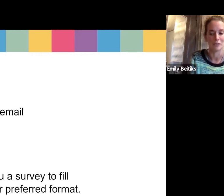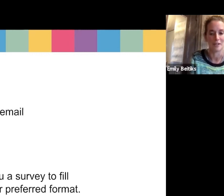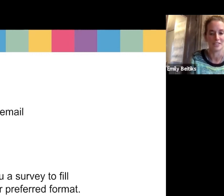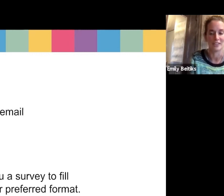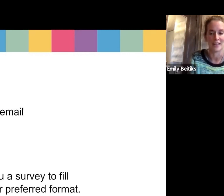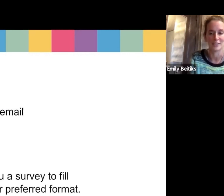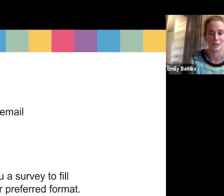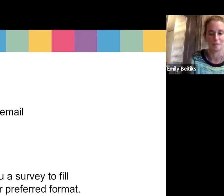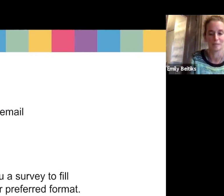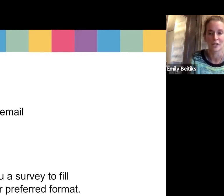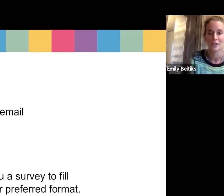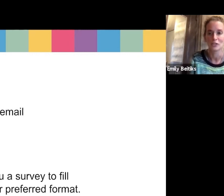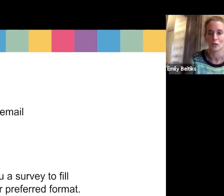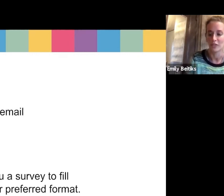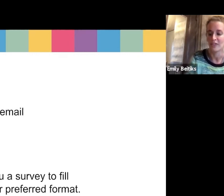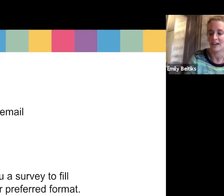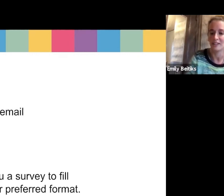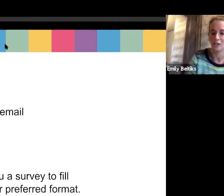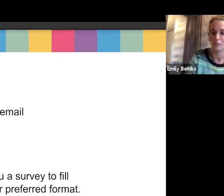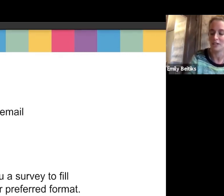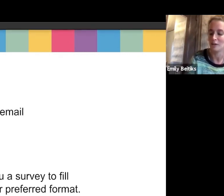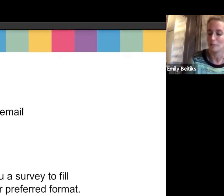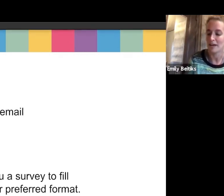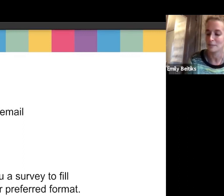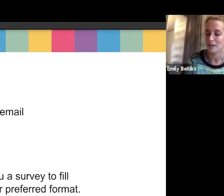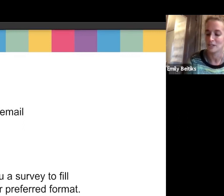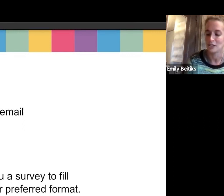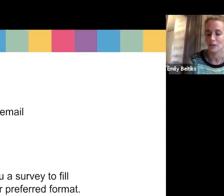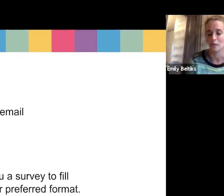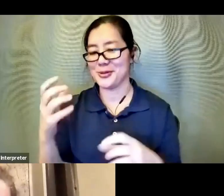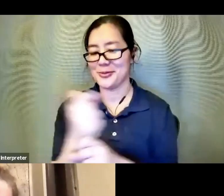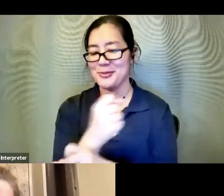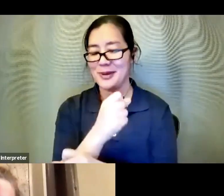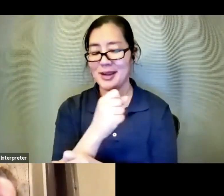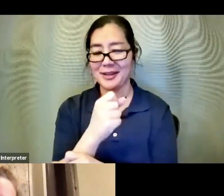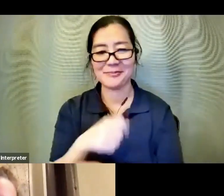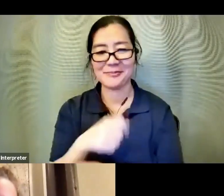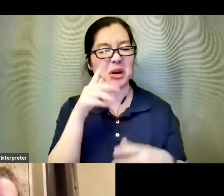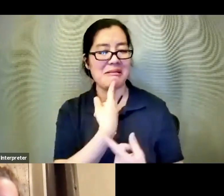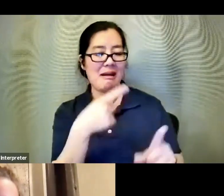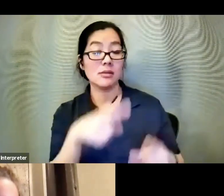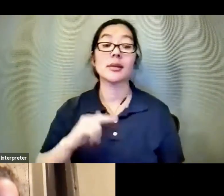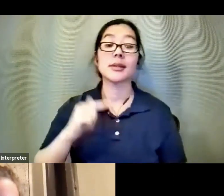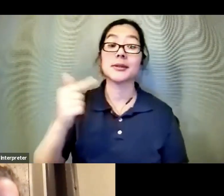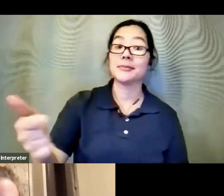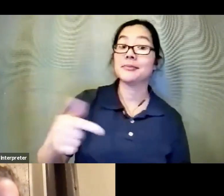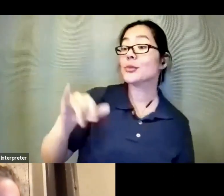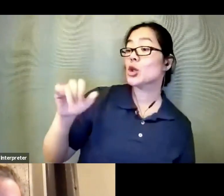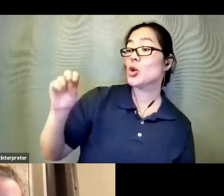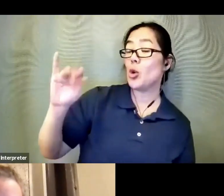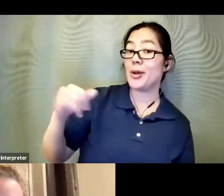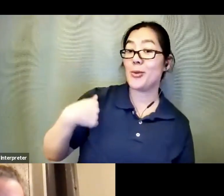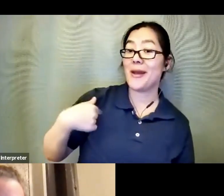more information on that soon. So with that, Yomi, I will pass it back to you, and we have 25 minutes